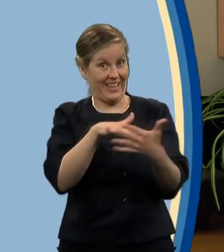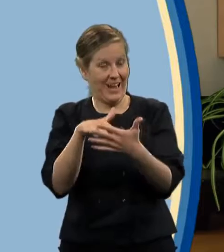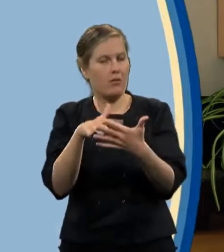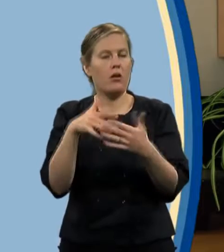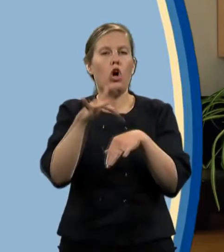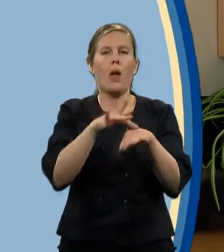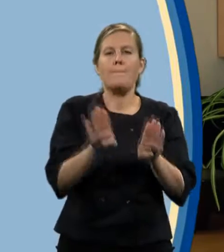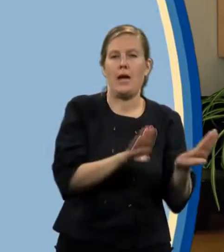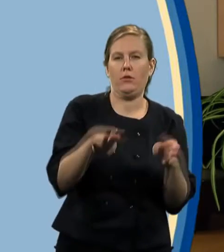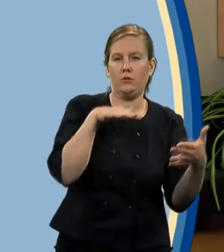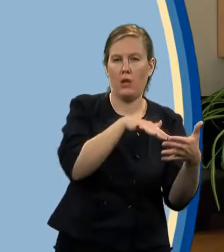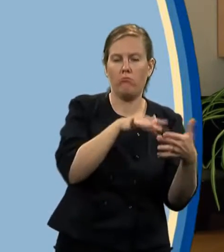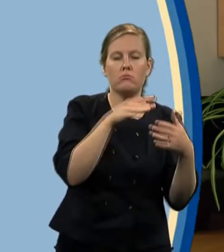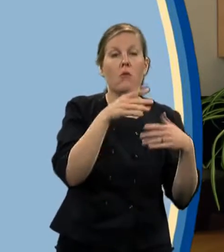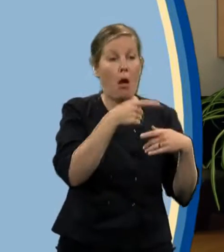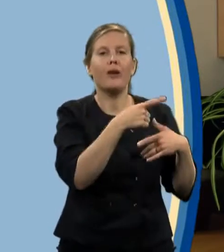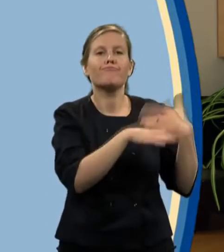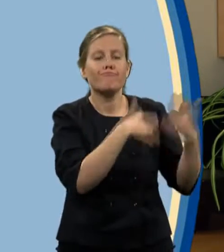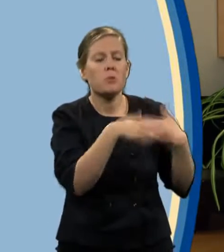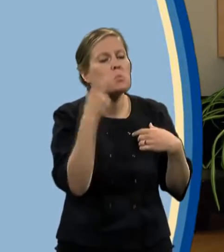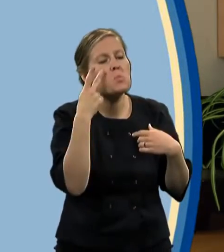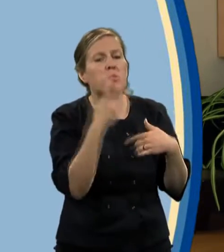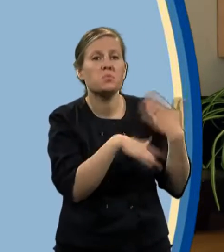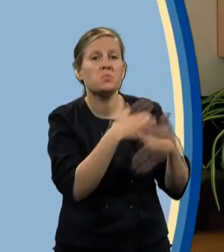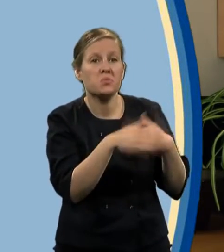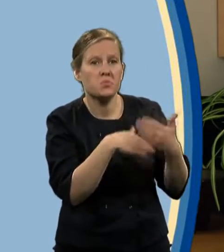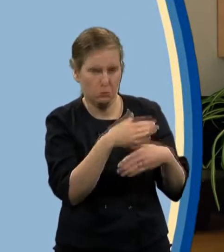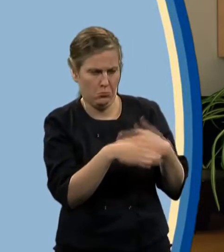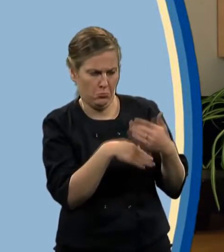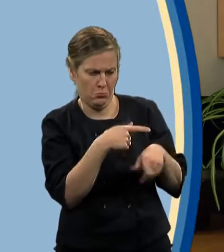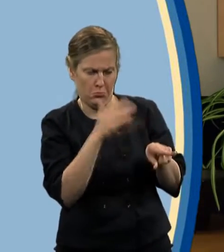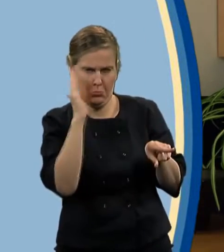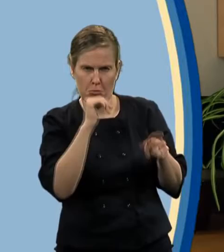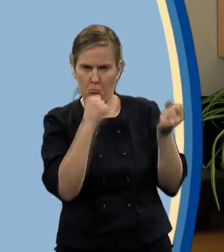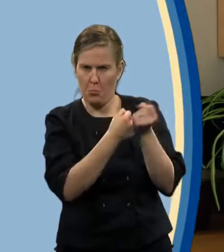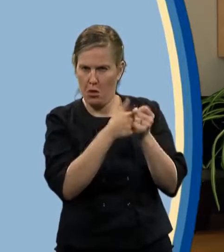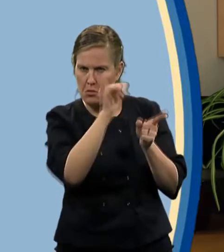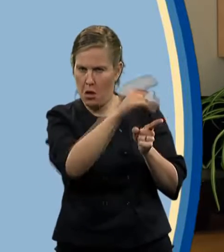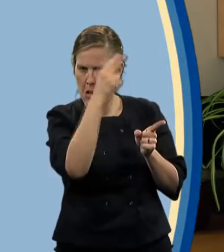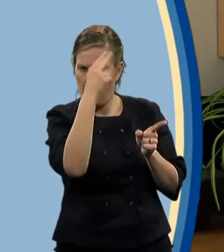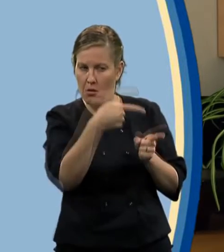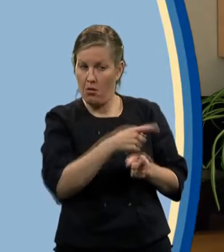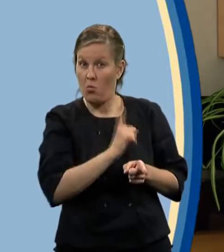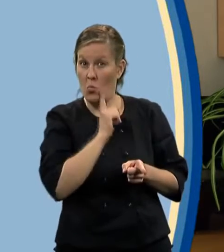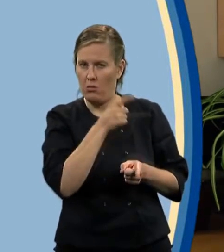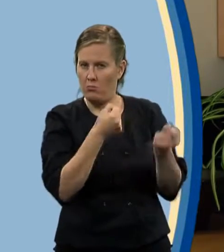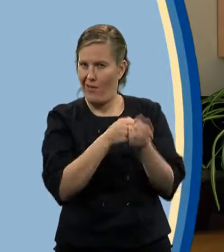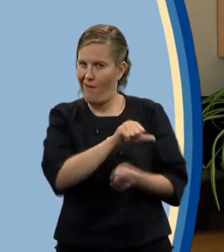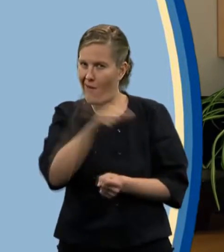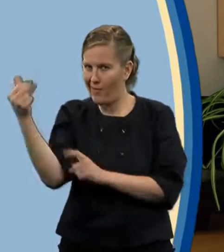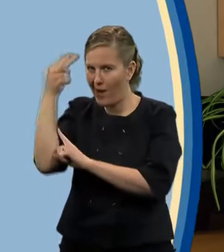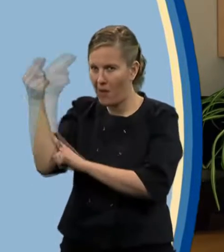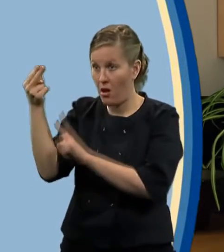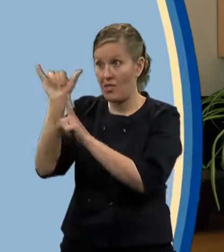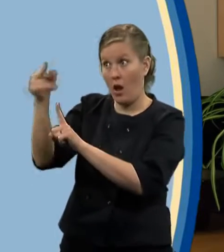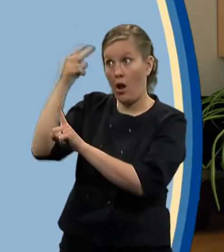behavioral studies that we saw in development didn't support that hypothesis. In fact, what it supported was a very radical hypothesis. The